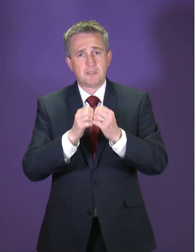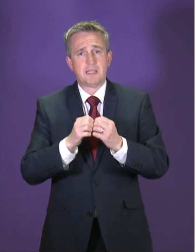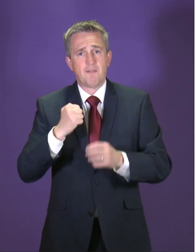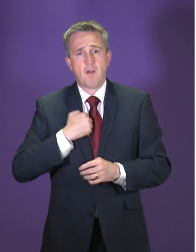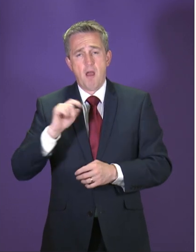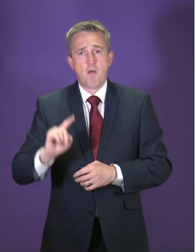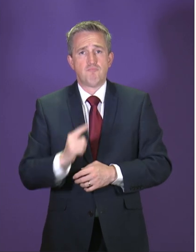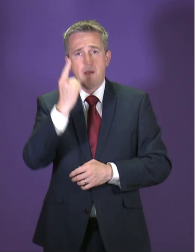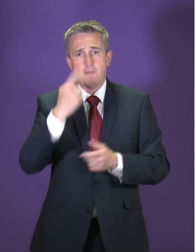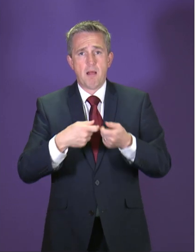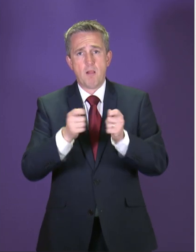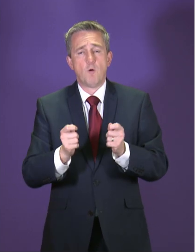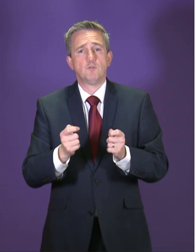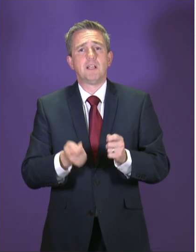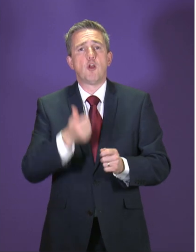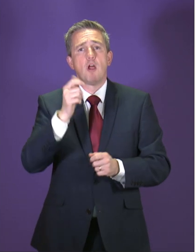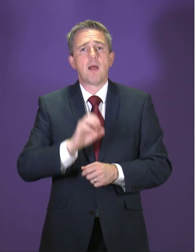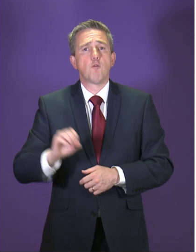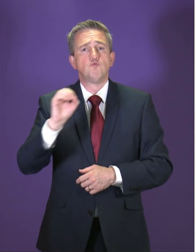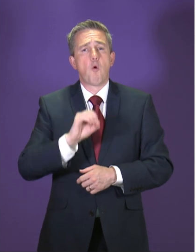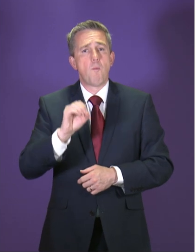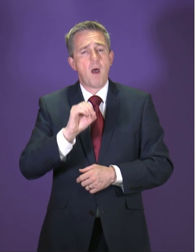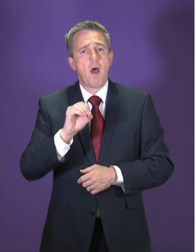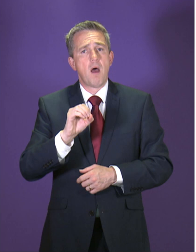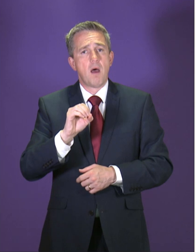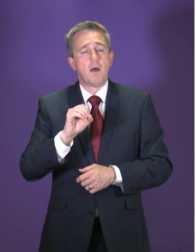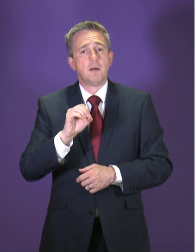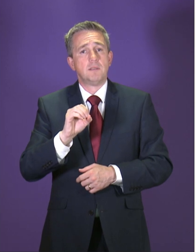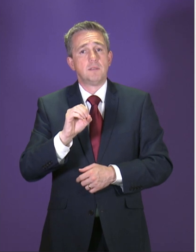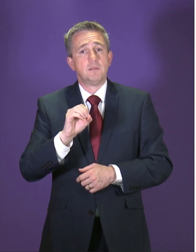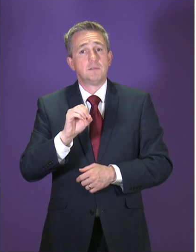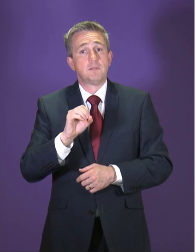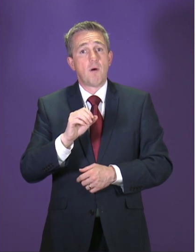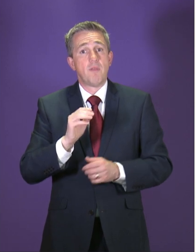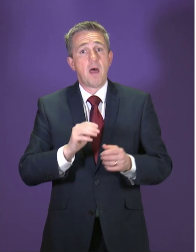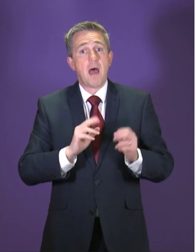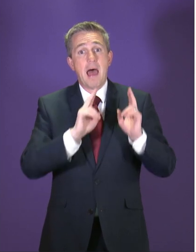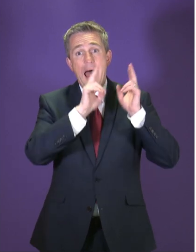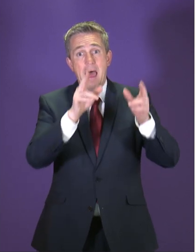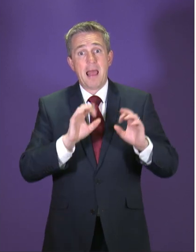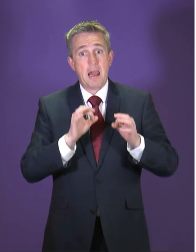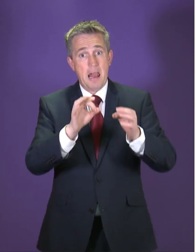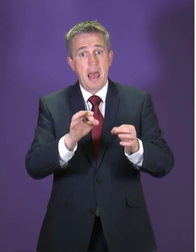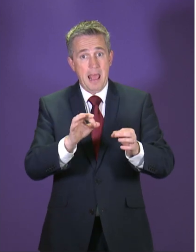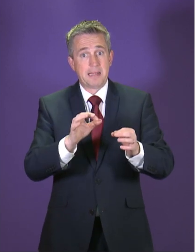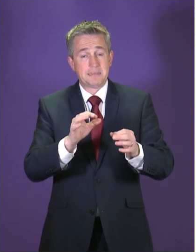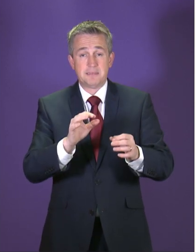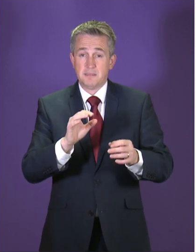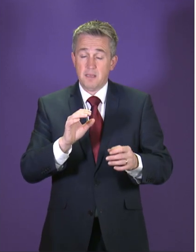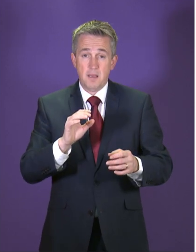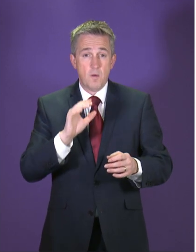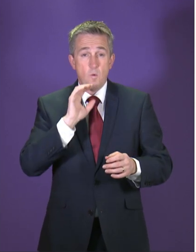run, which will be in early October on the High Line. So this is the first large-scale use of the High Line for a